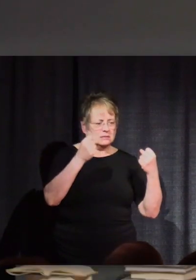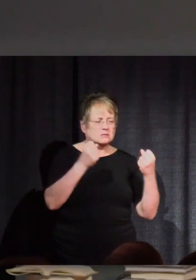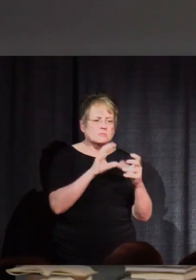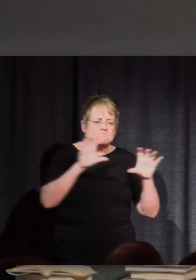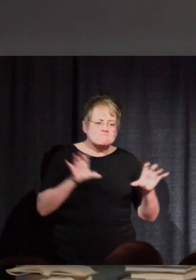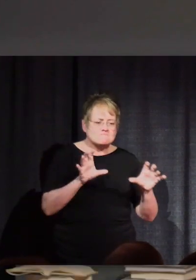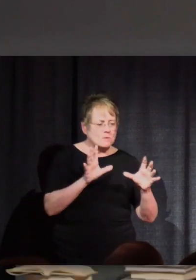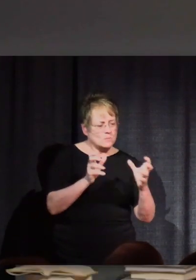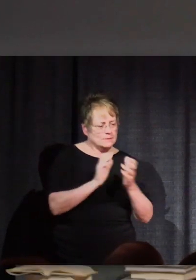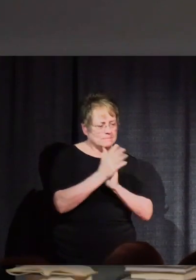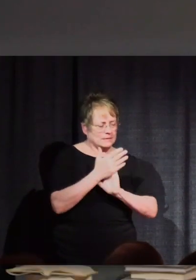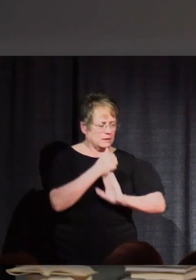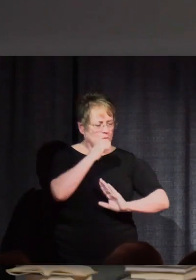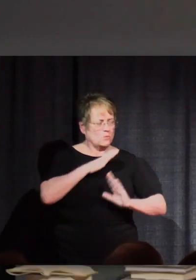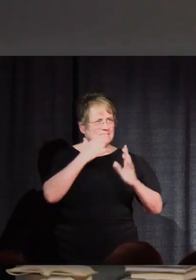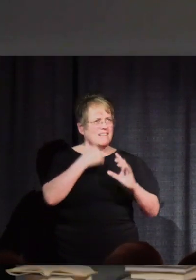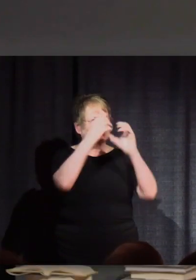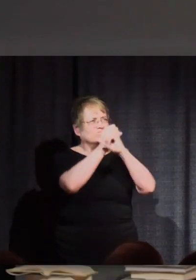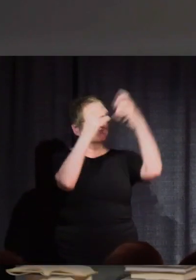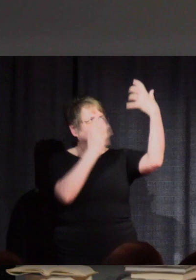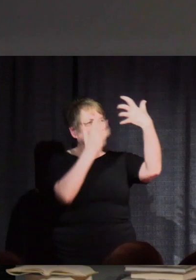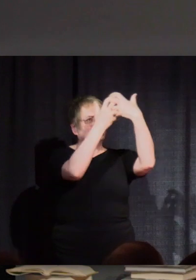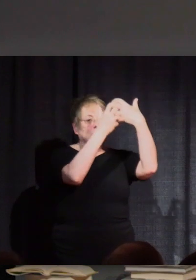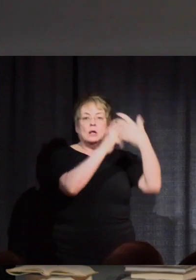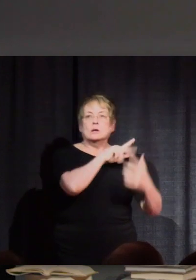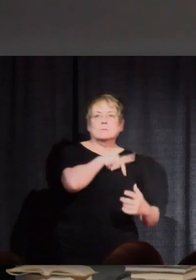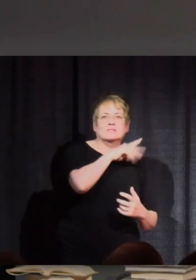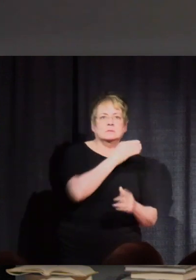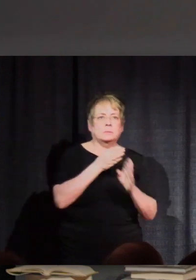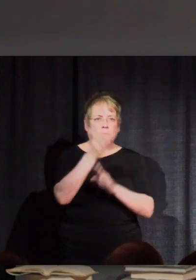the woman that I envisioned, personally and professionally.